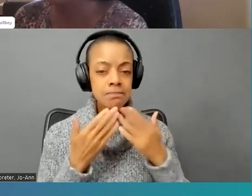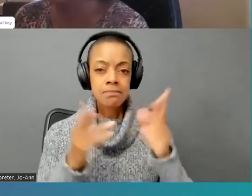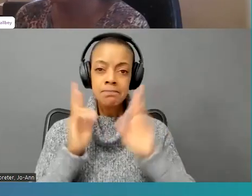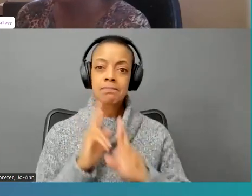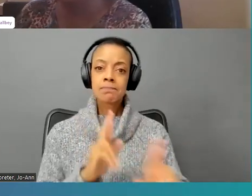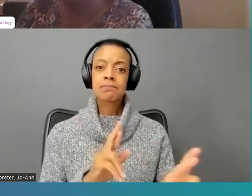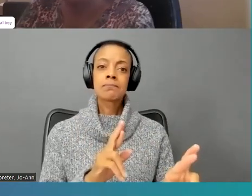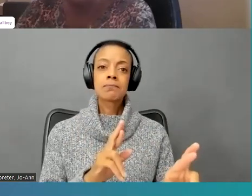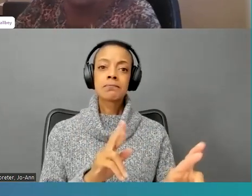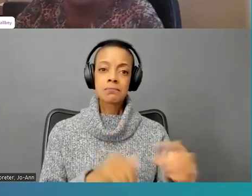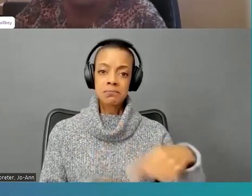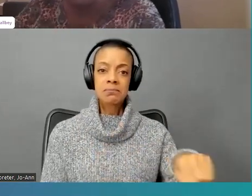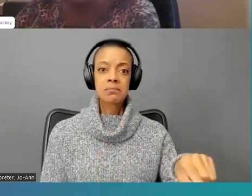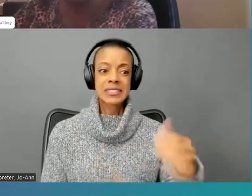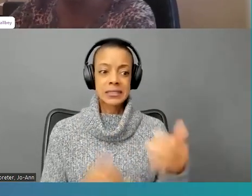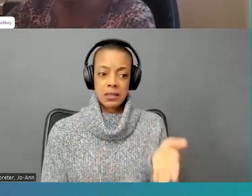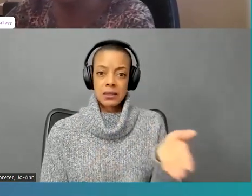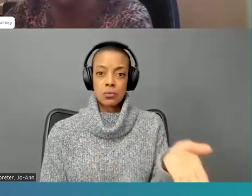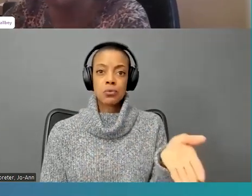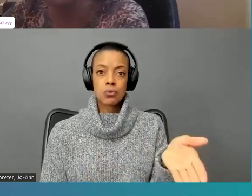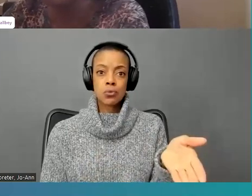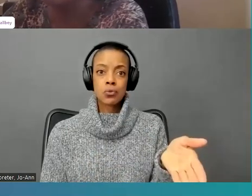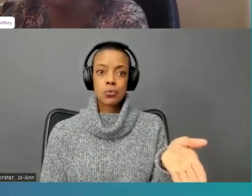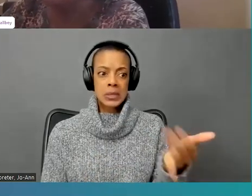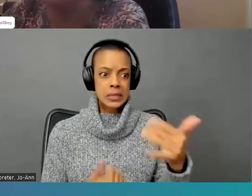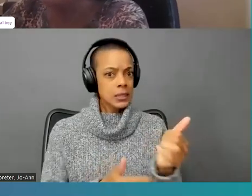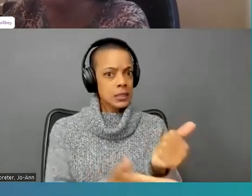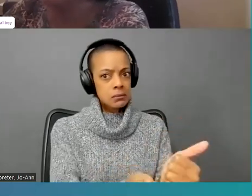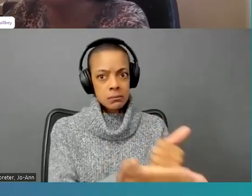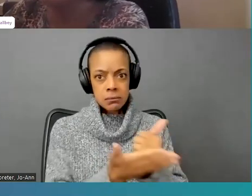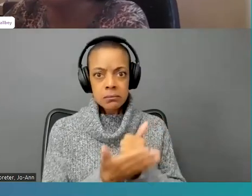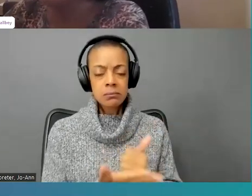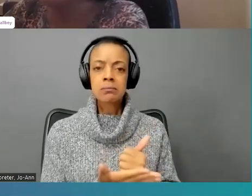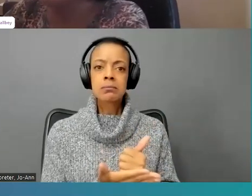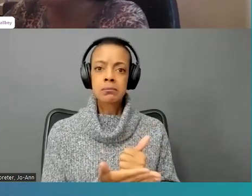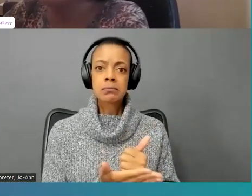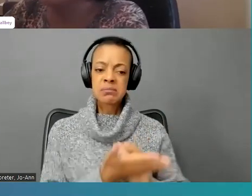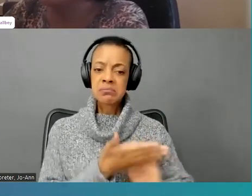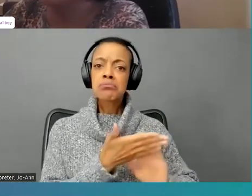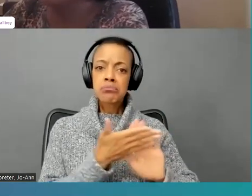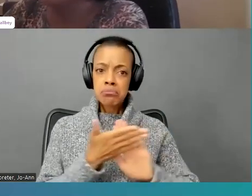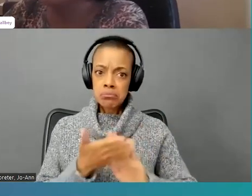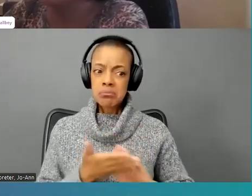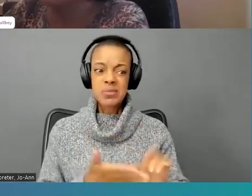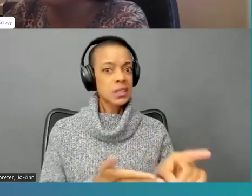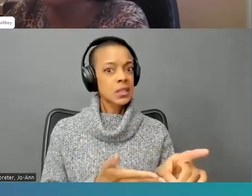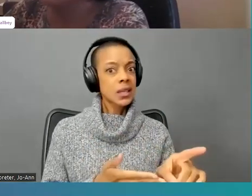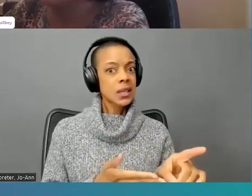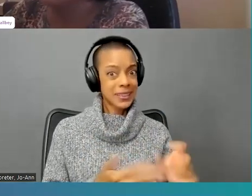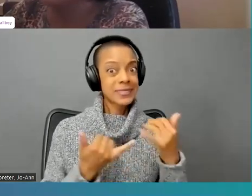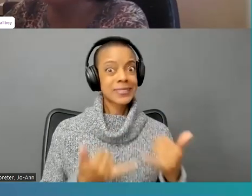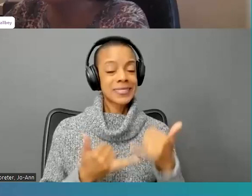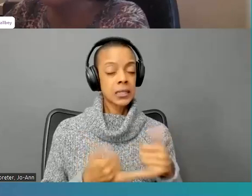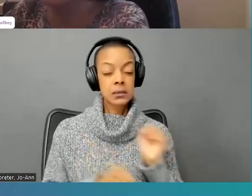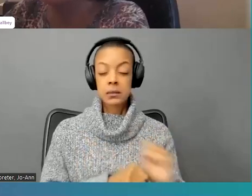still there and they still help to do a little bit of cleaning, and they have to work harder nowadays